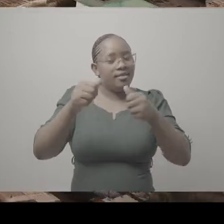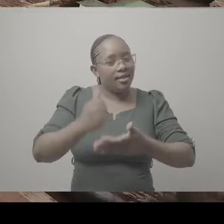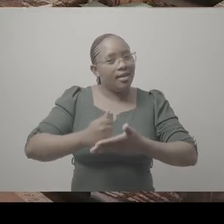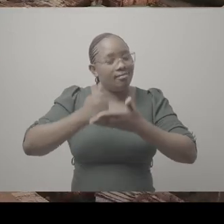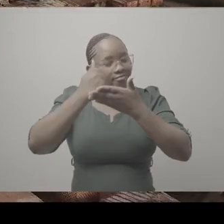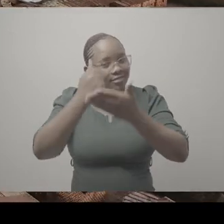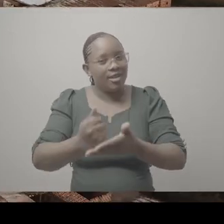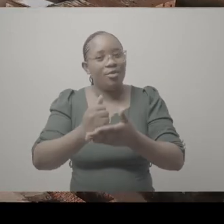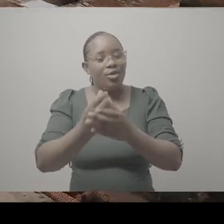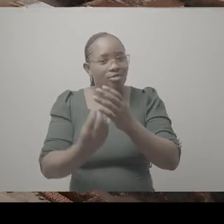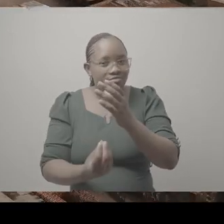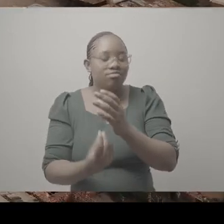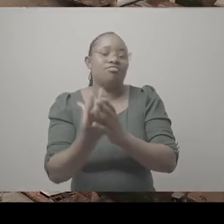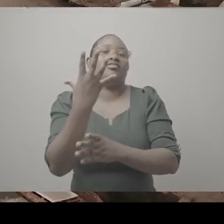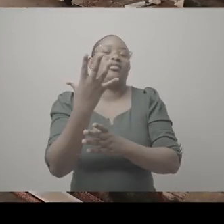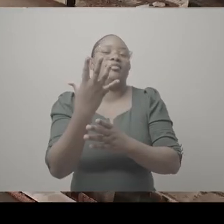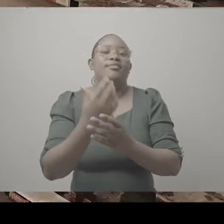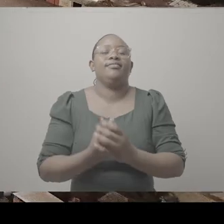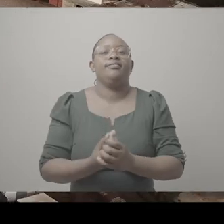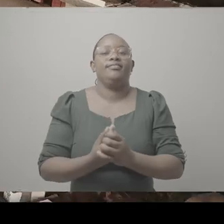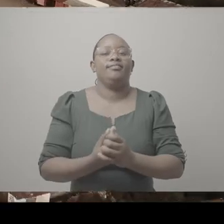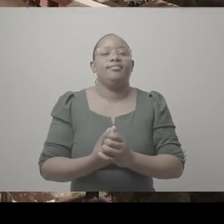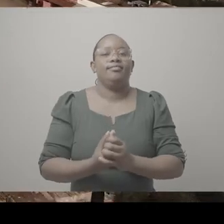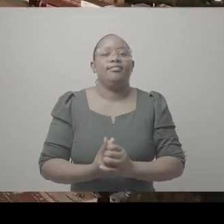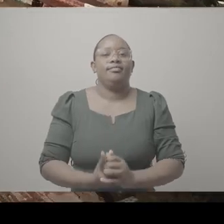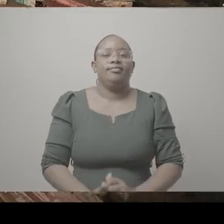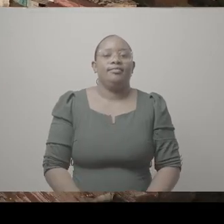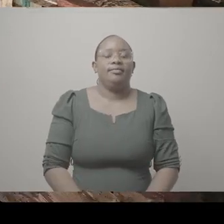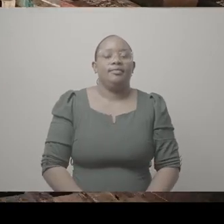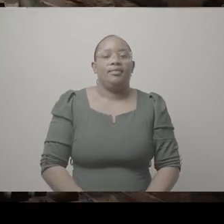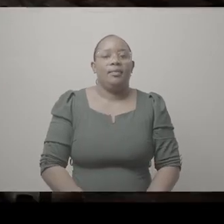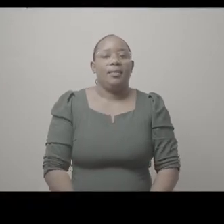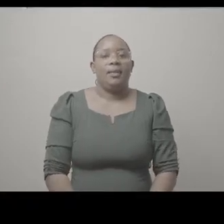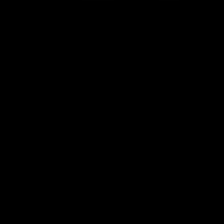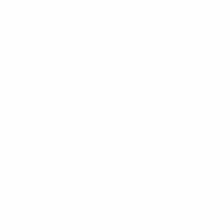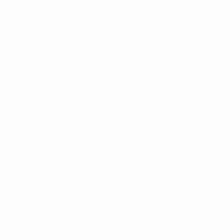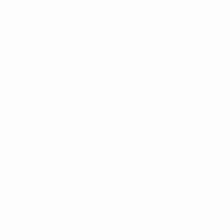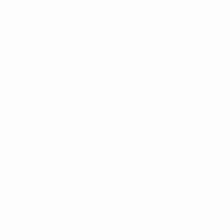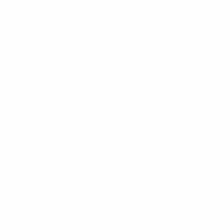procurement, if implemented well, many can reap the benefits of the process.